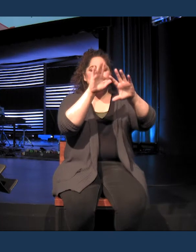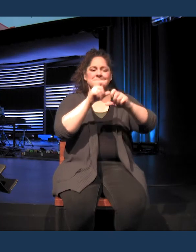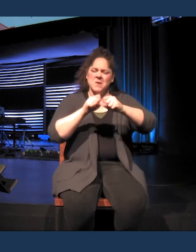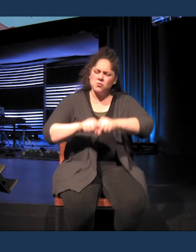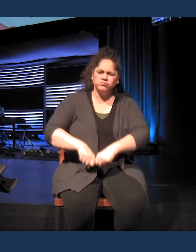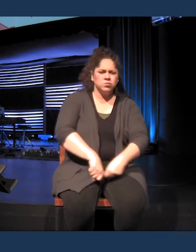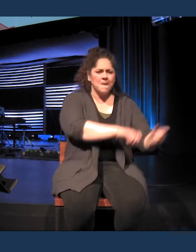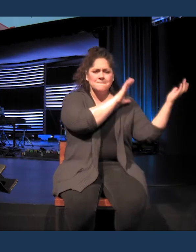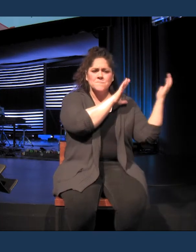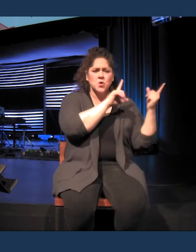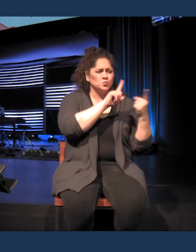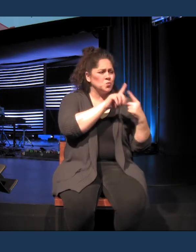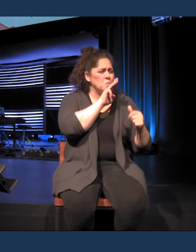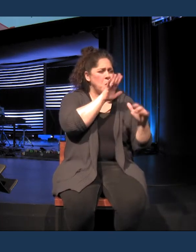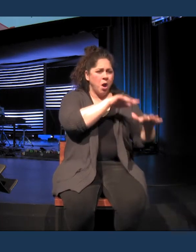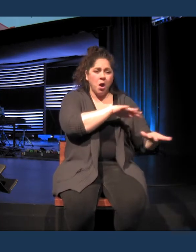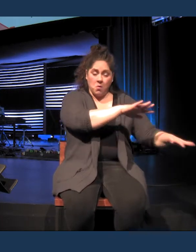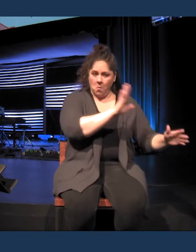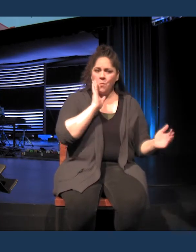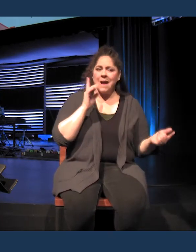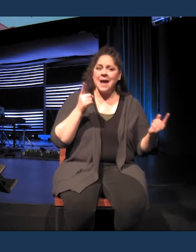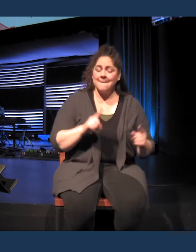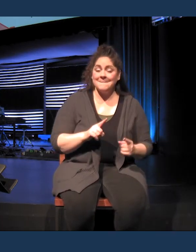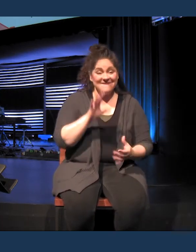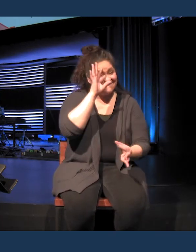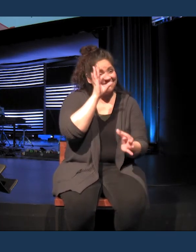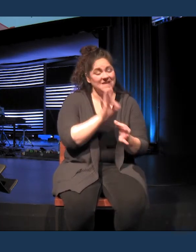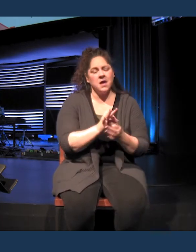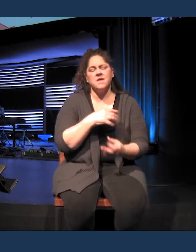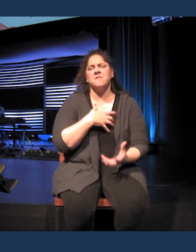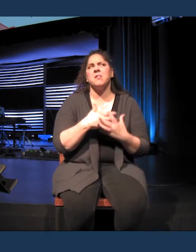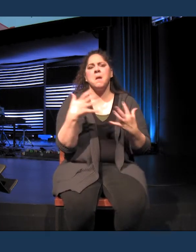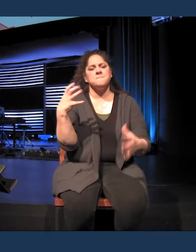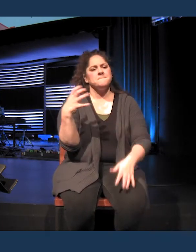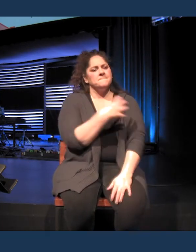cast into the sea, and it will happen because you believe. Faith is powerful.